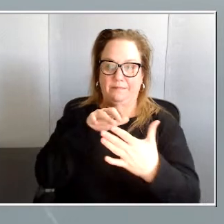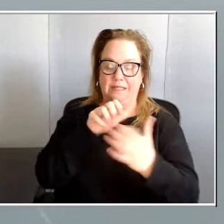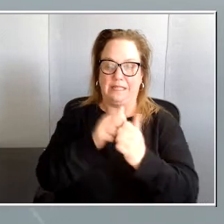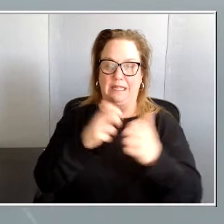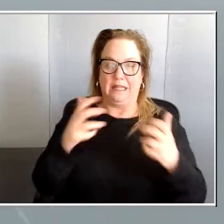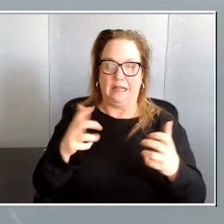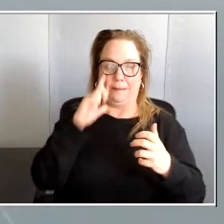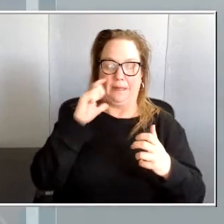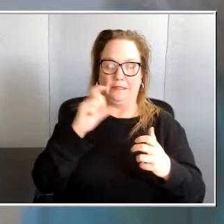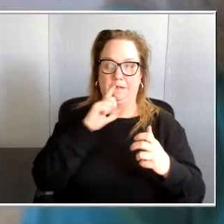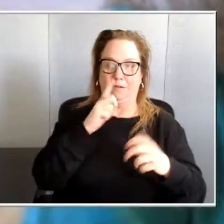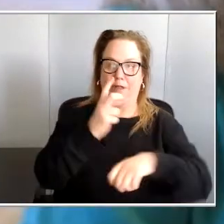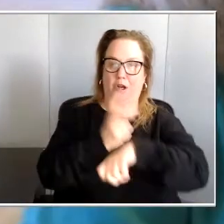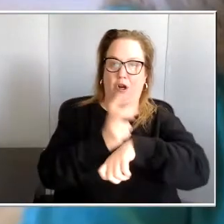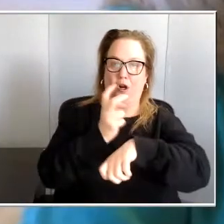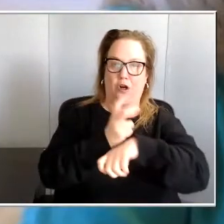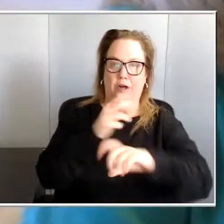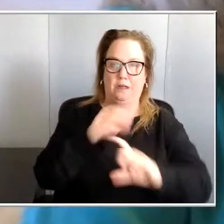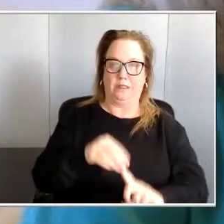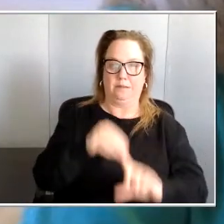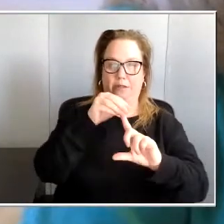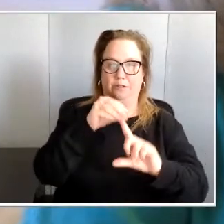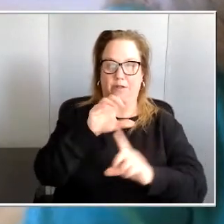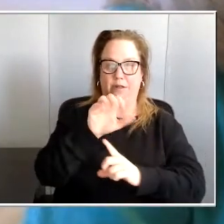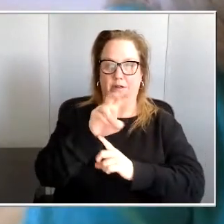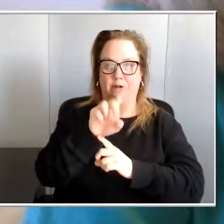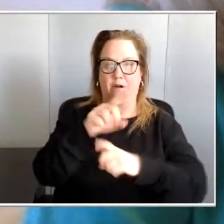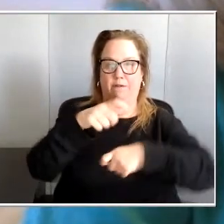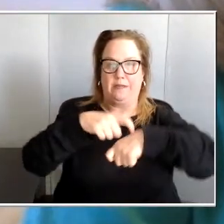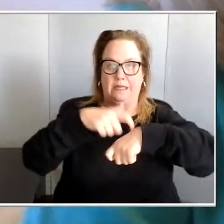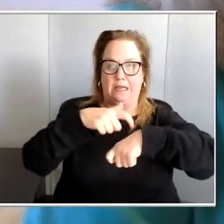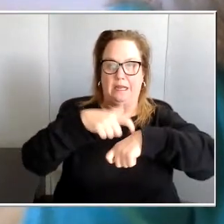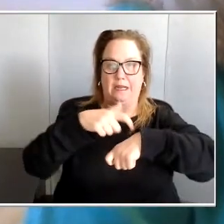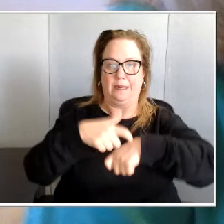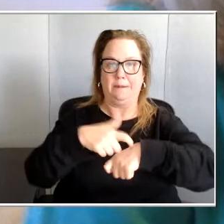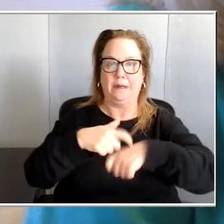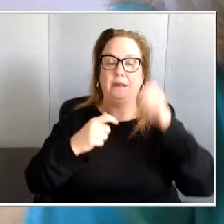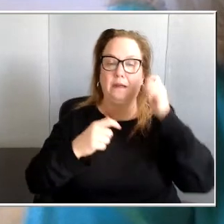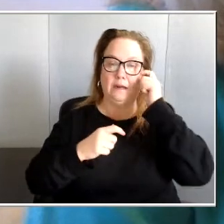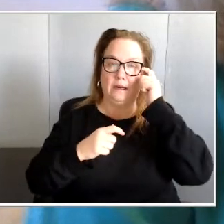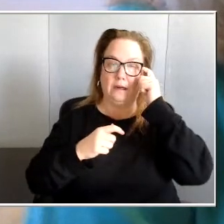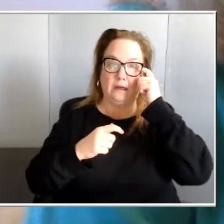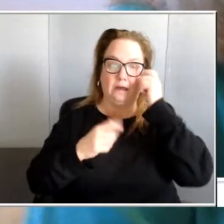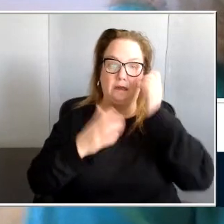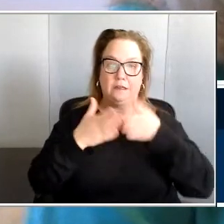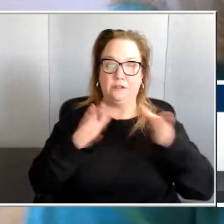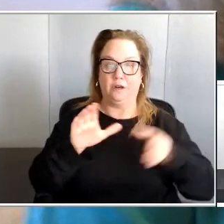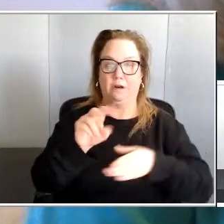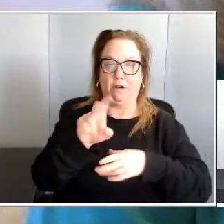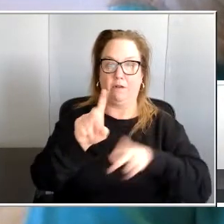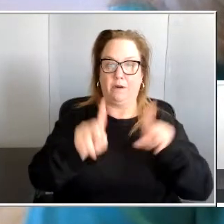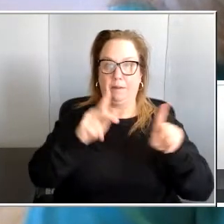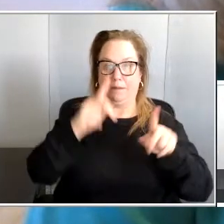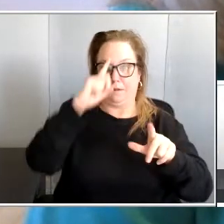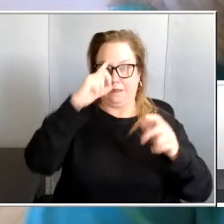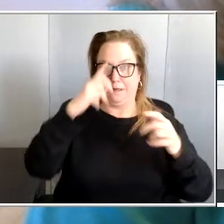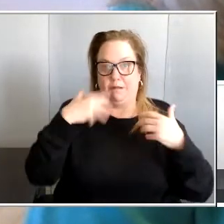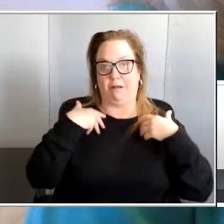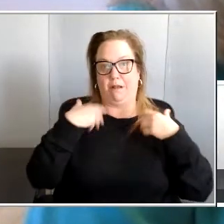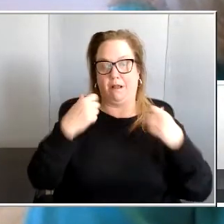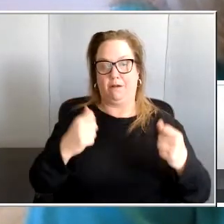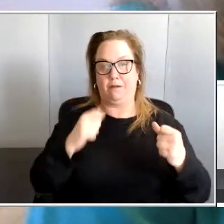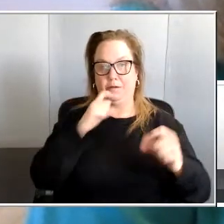because I know it's really hard, especially during the COVID season. I know just in general with COVID, people's mental health were